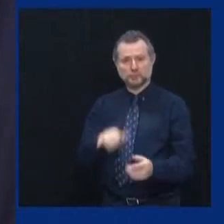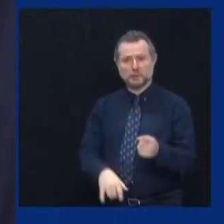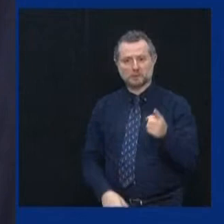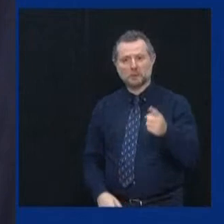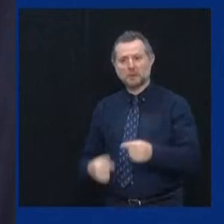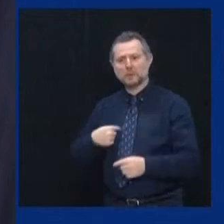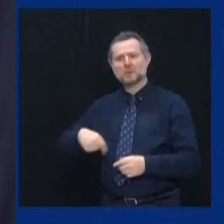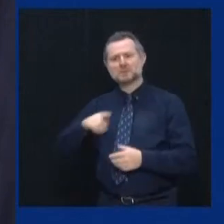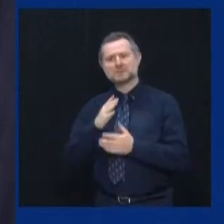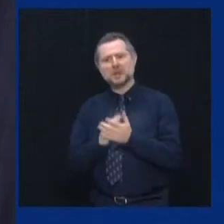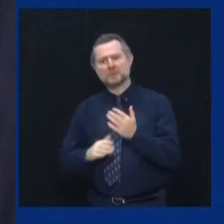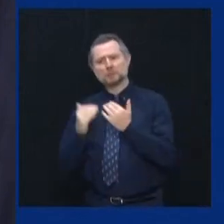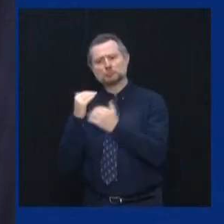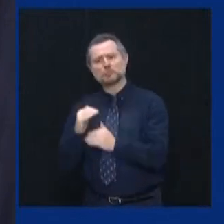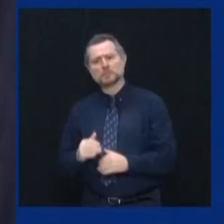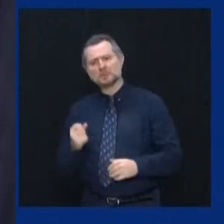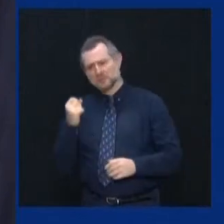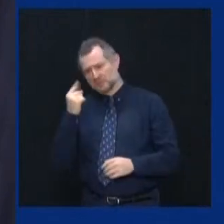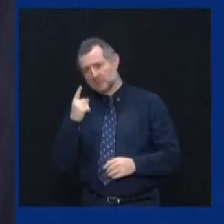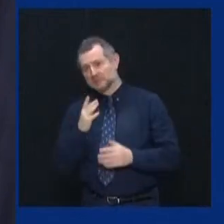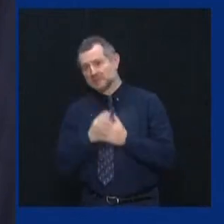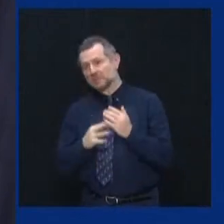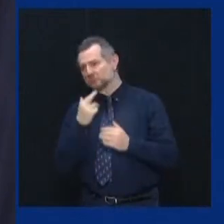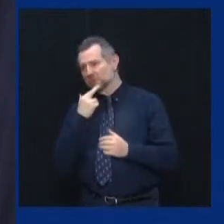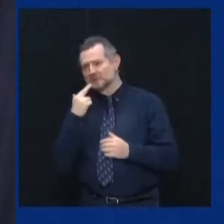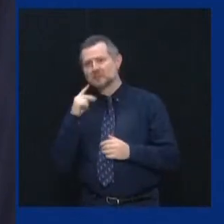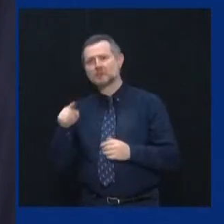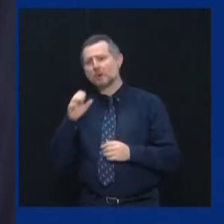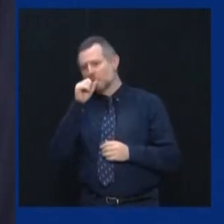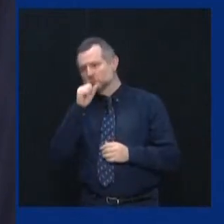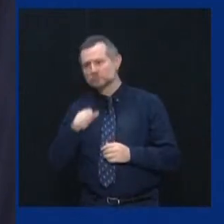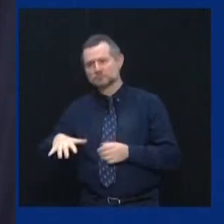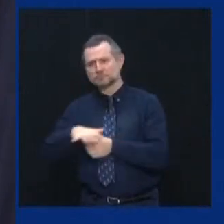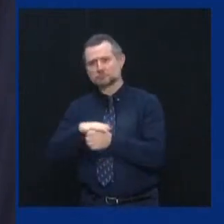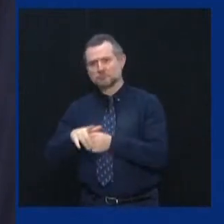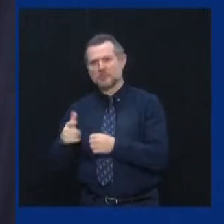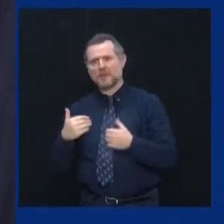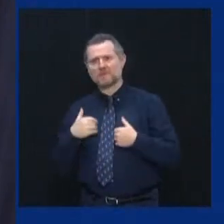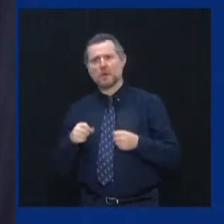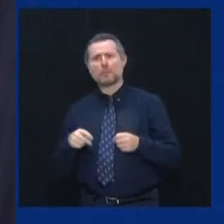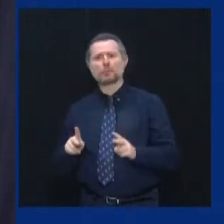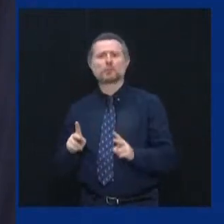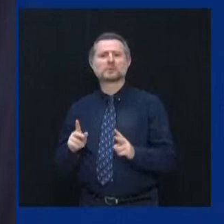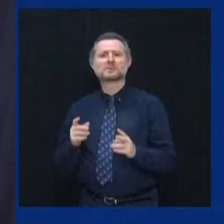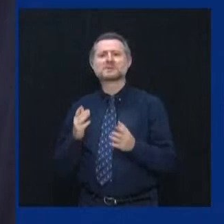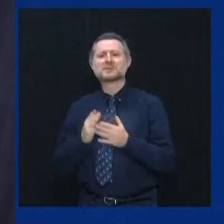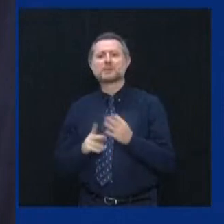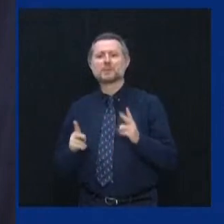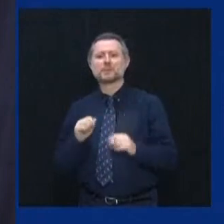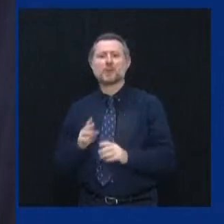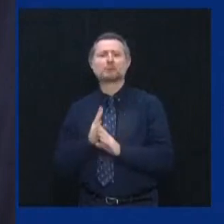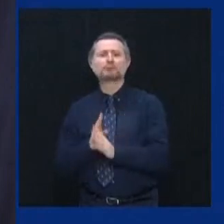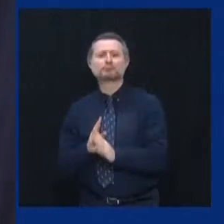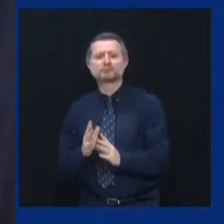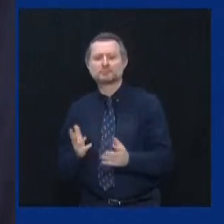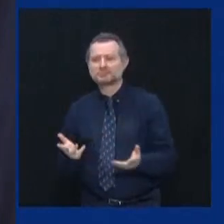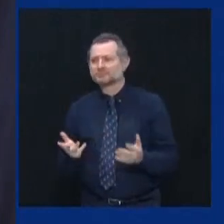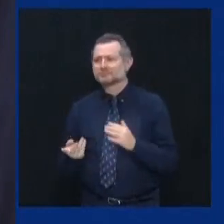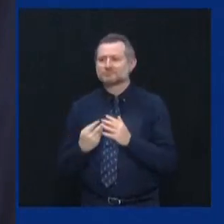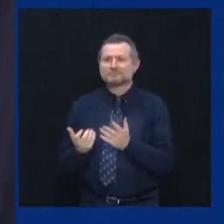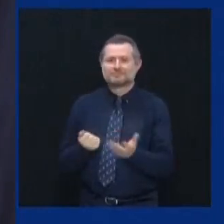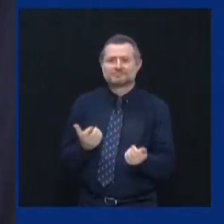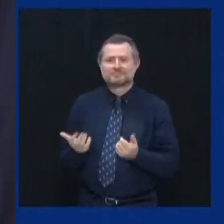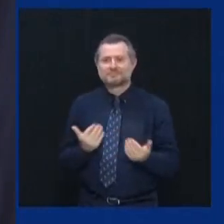restrictions, but it does give some of those restaurants in the orange zone an opportunity to at least have a few people and keep the people that are going from the